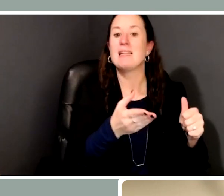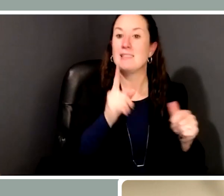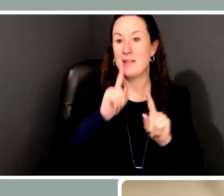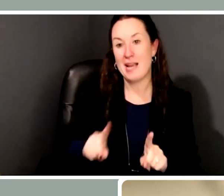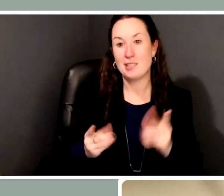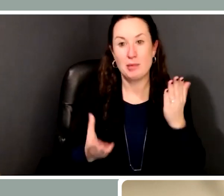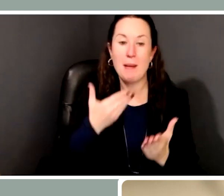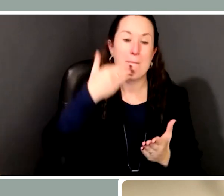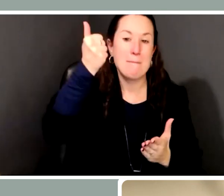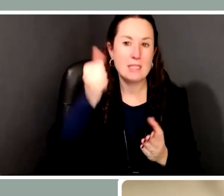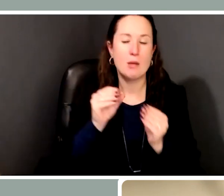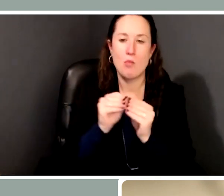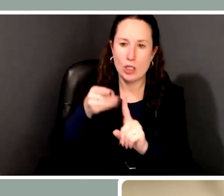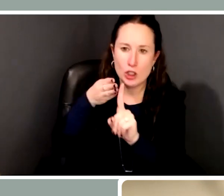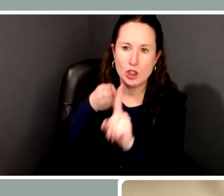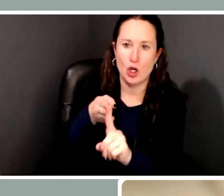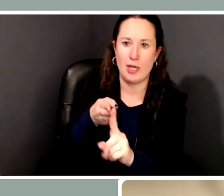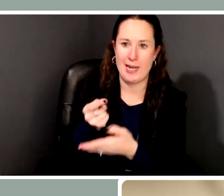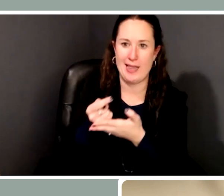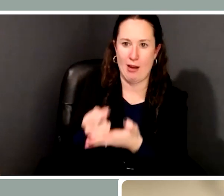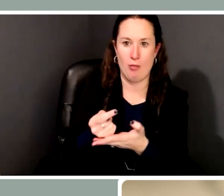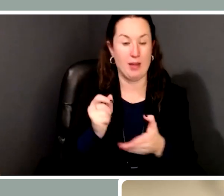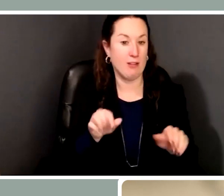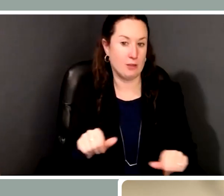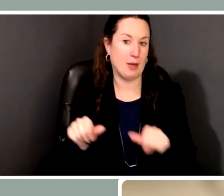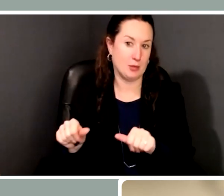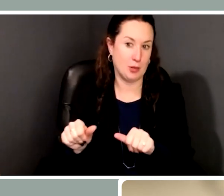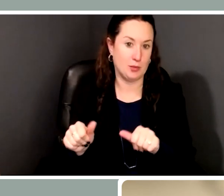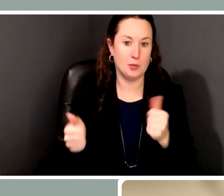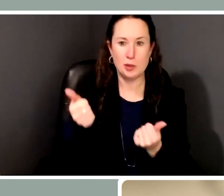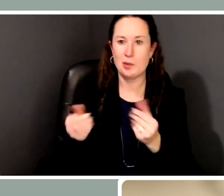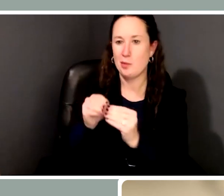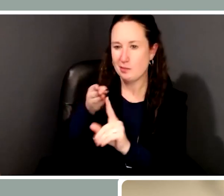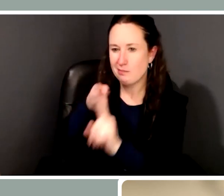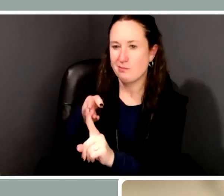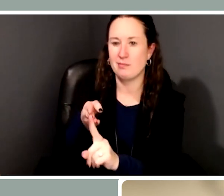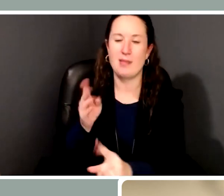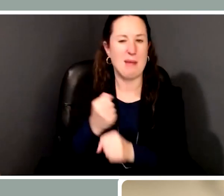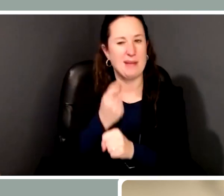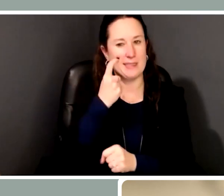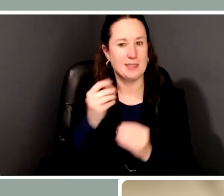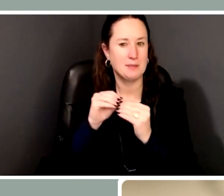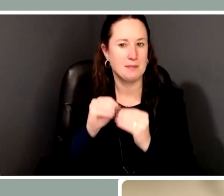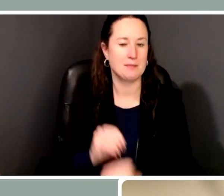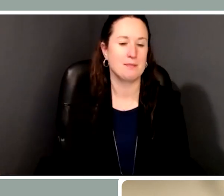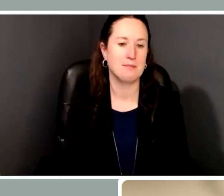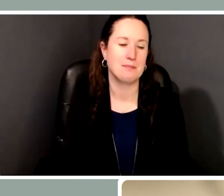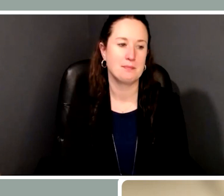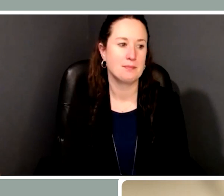get, good targeted therapy if possible, because that's what makes most sense. Thank